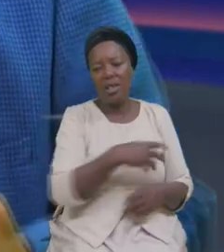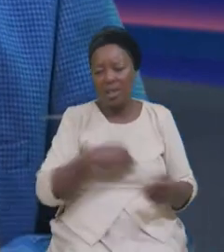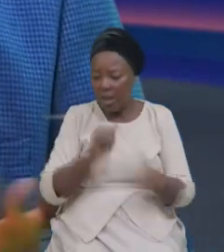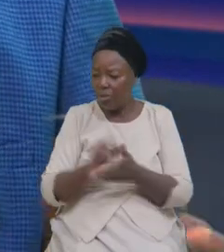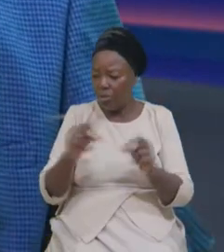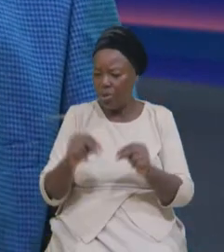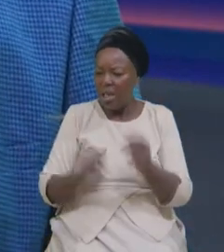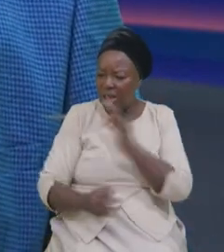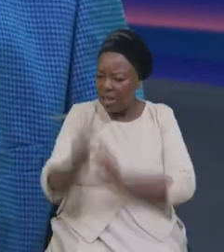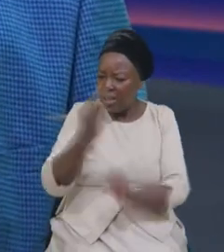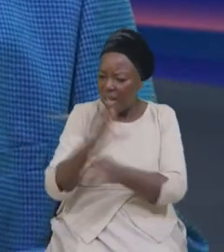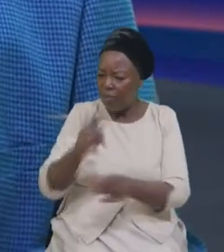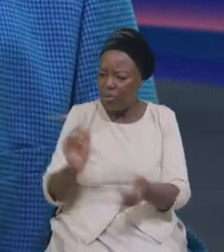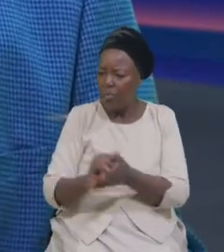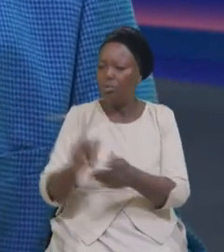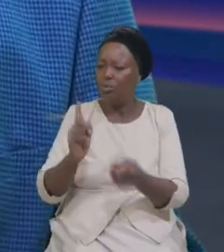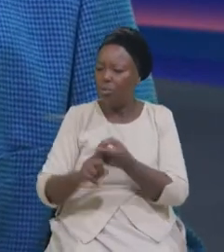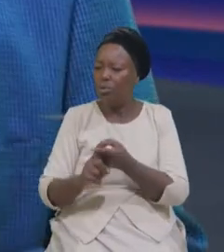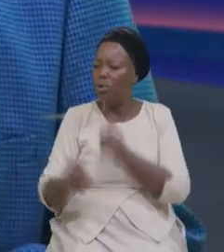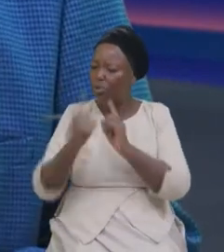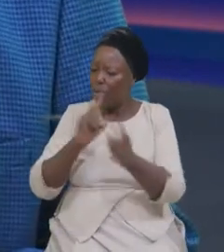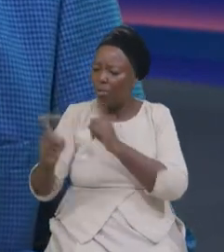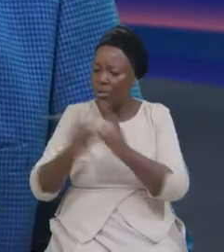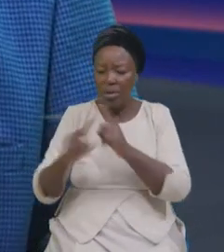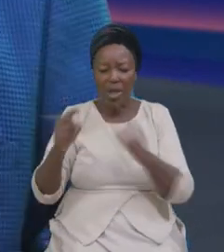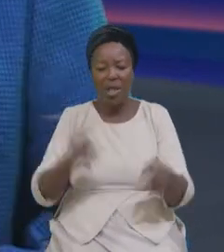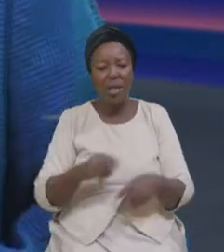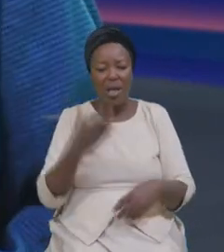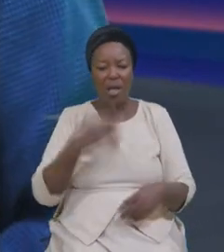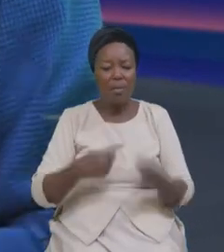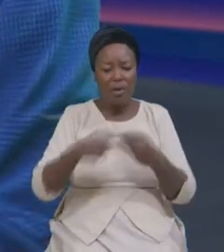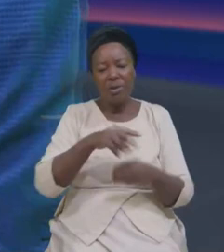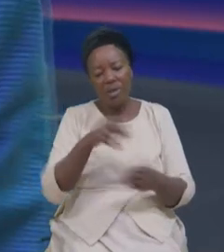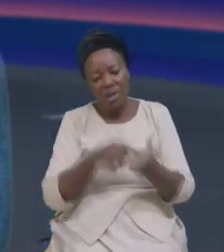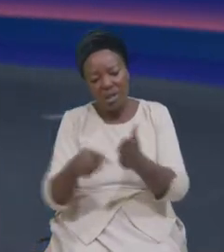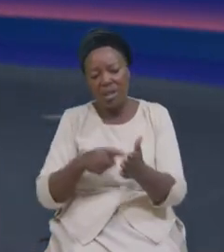criticizing, instead of saying, God, where are you? Where are you? The people that are asking